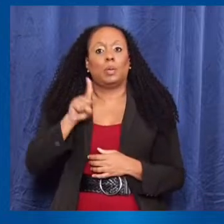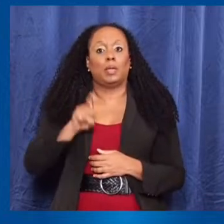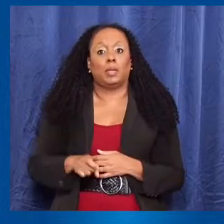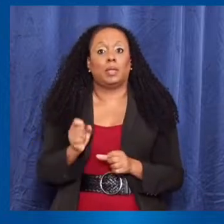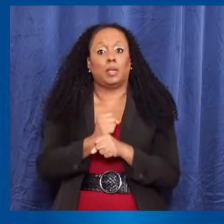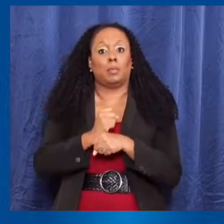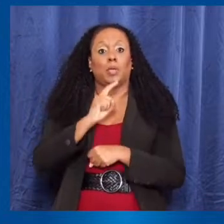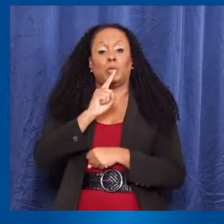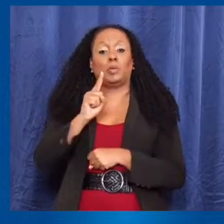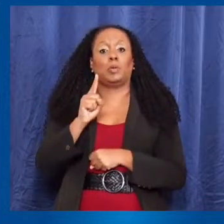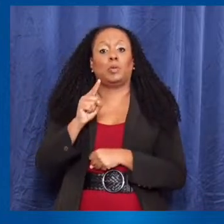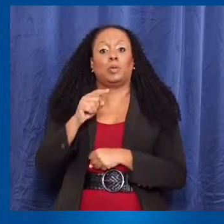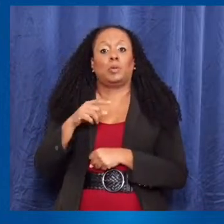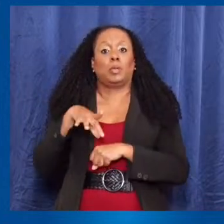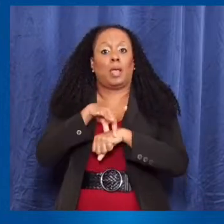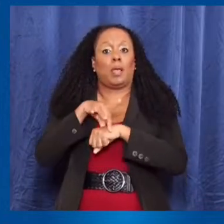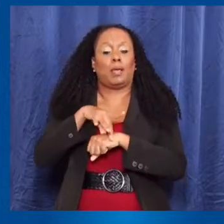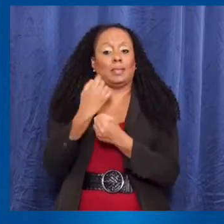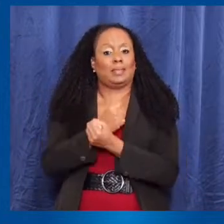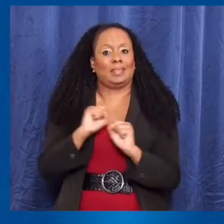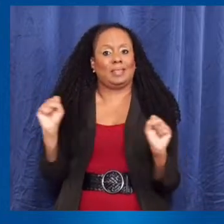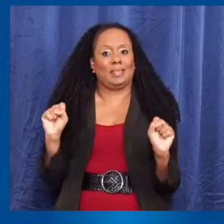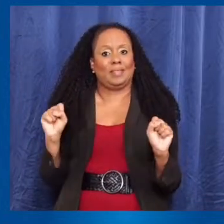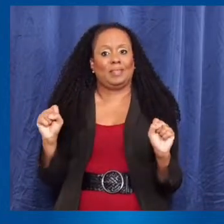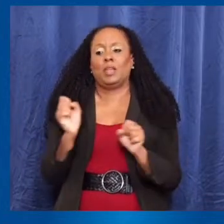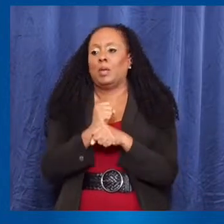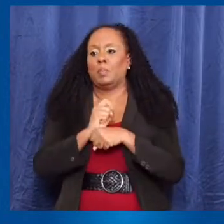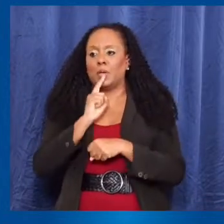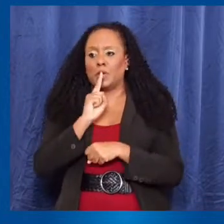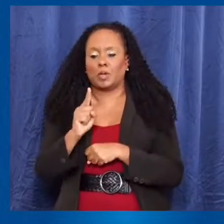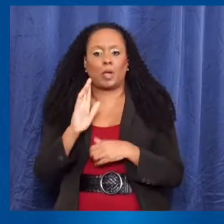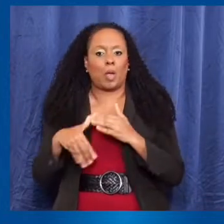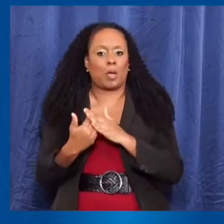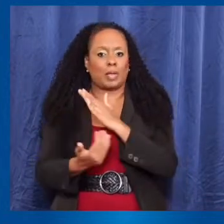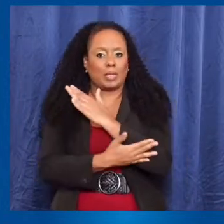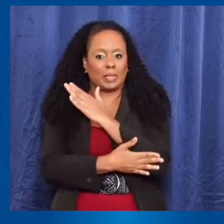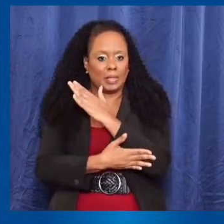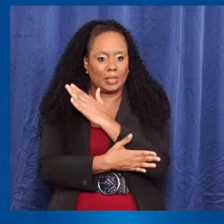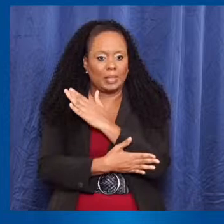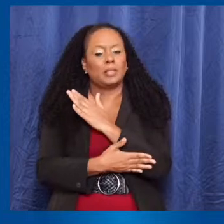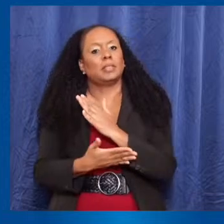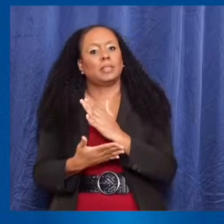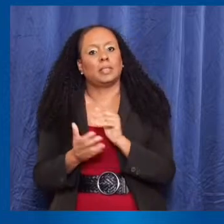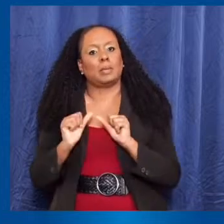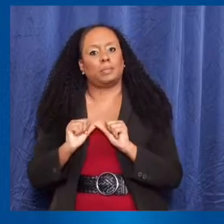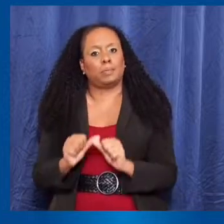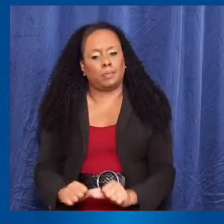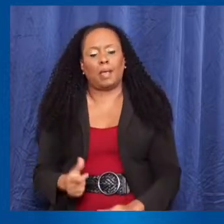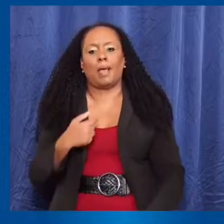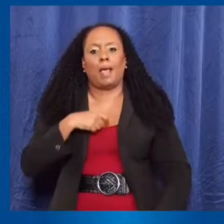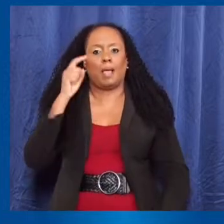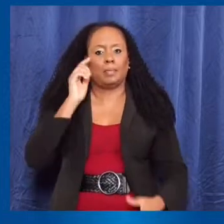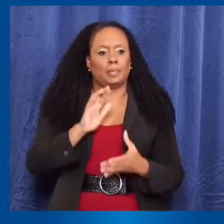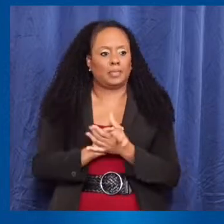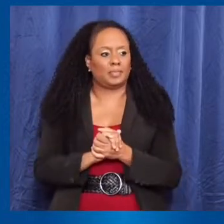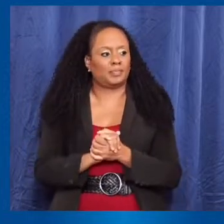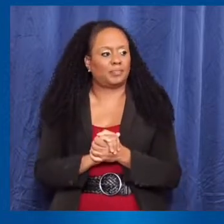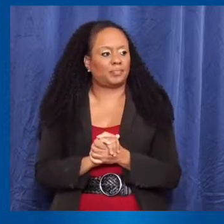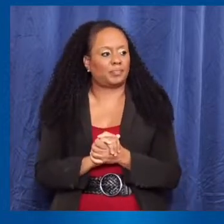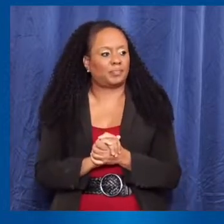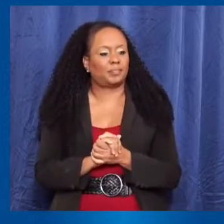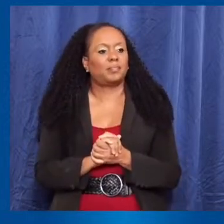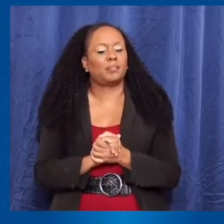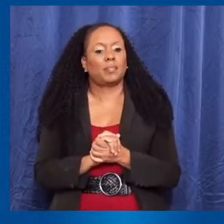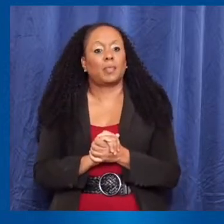planet and securing the stability of countries, but more importantly, human security. And I believe that President